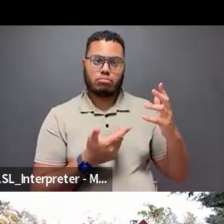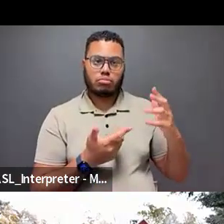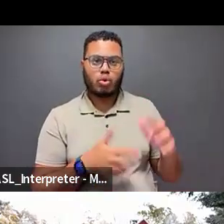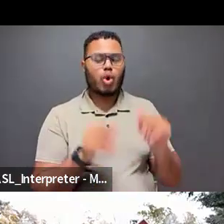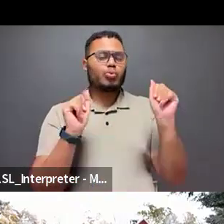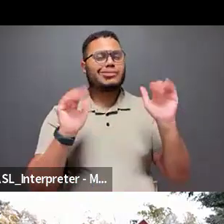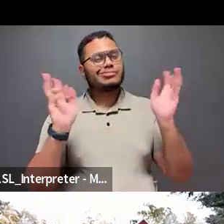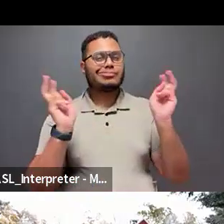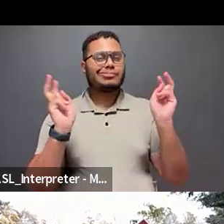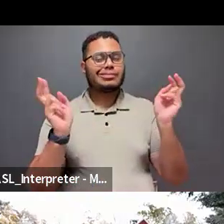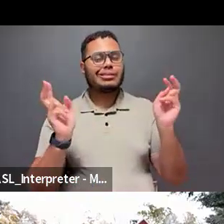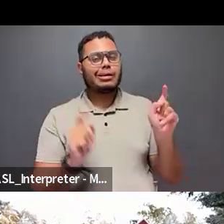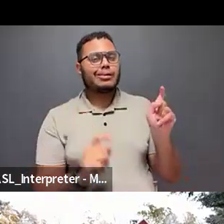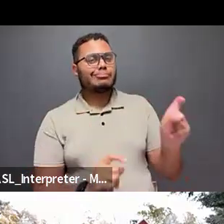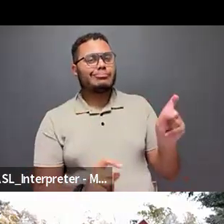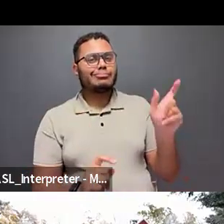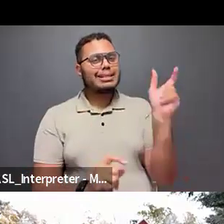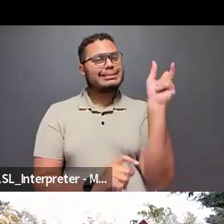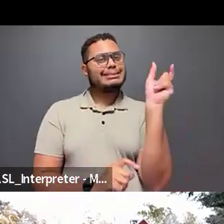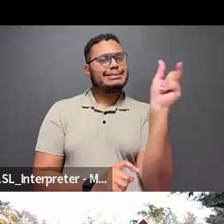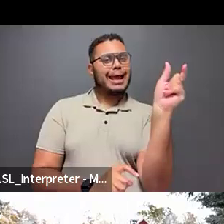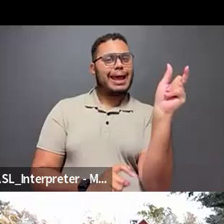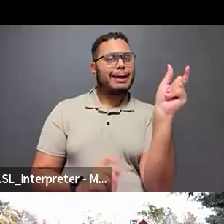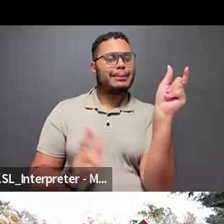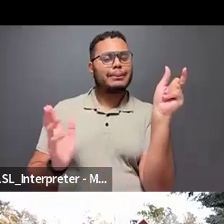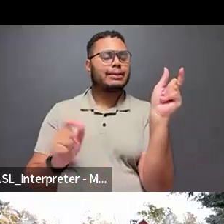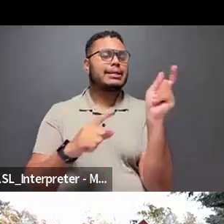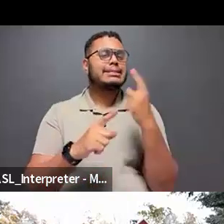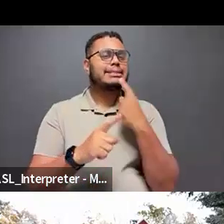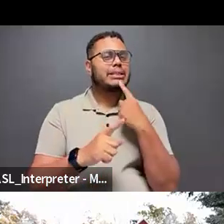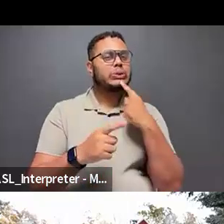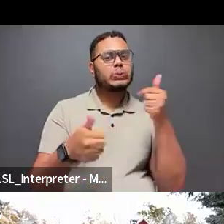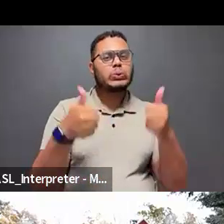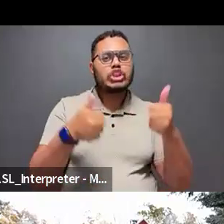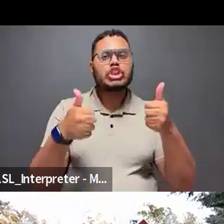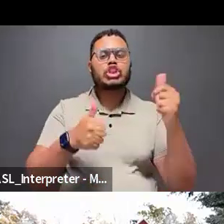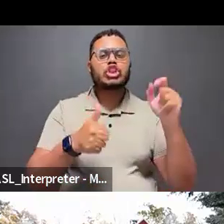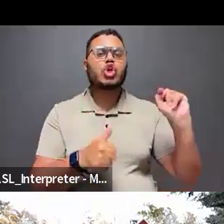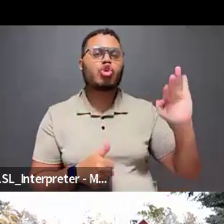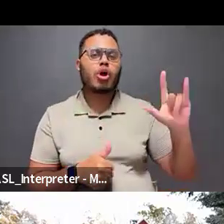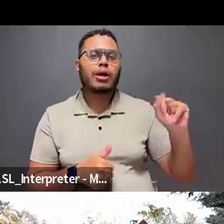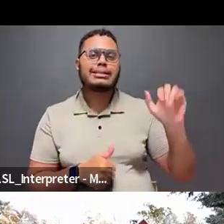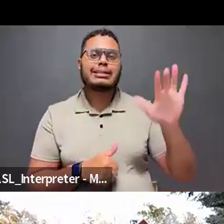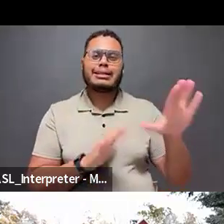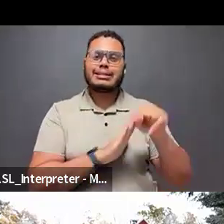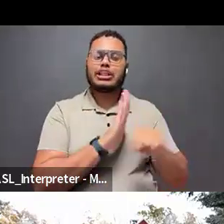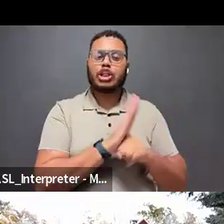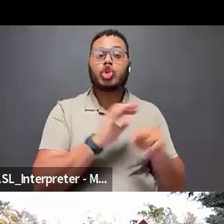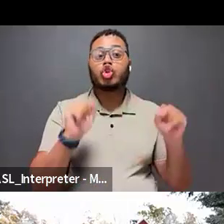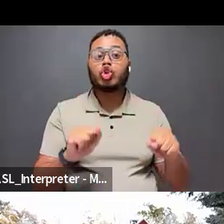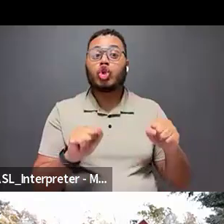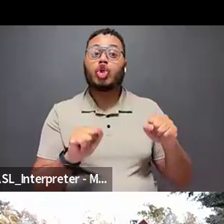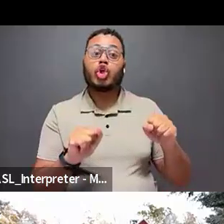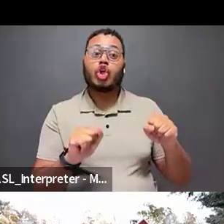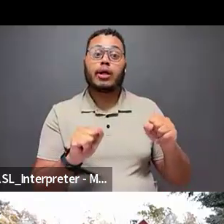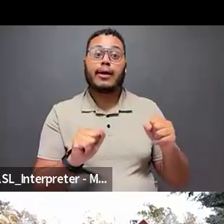button, a tab that would say which trails around the state could use volunteers